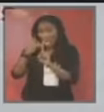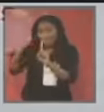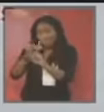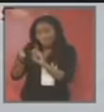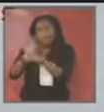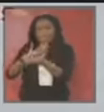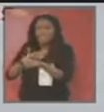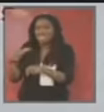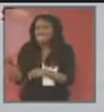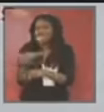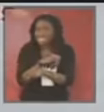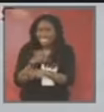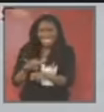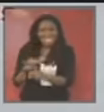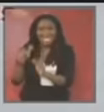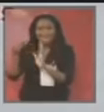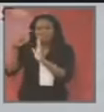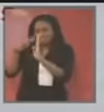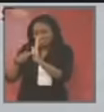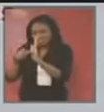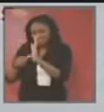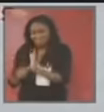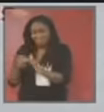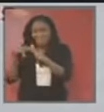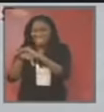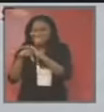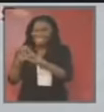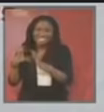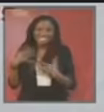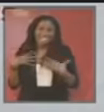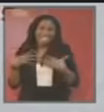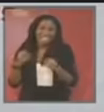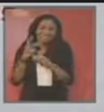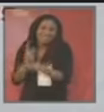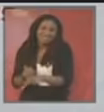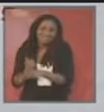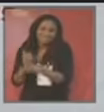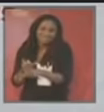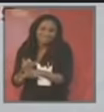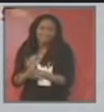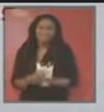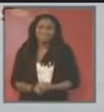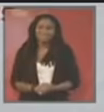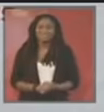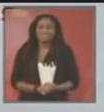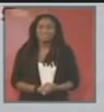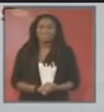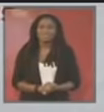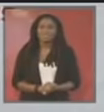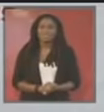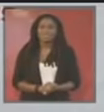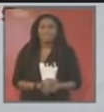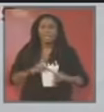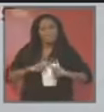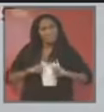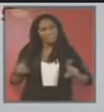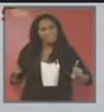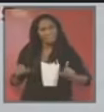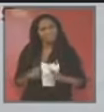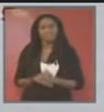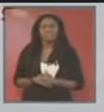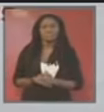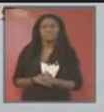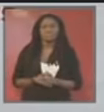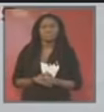Now, the population structure is such that they sort of represent the population as it